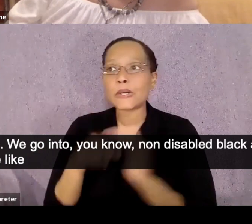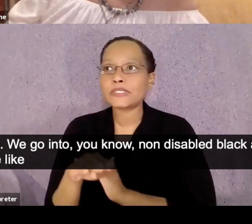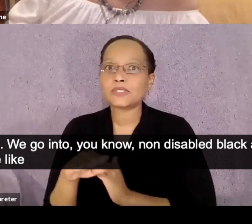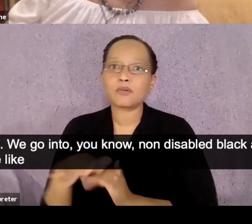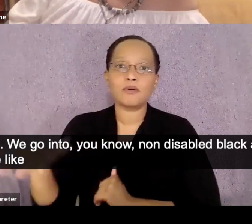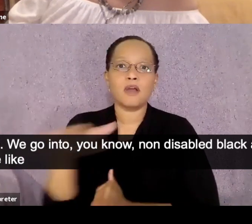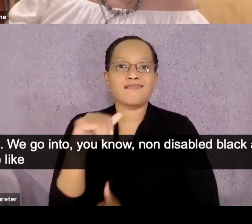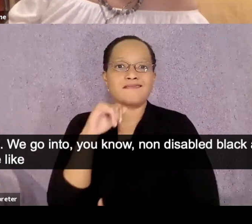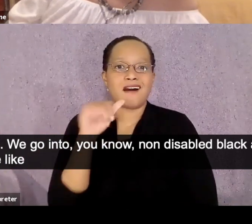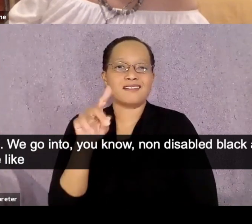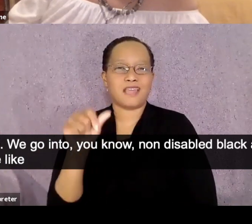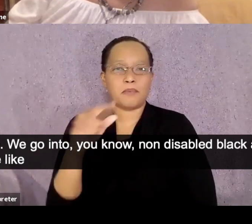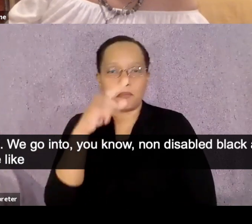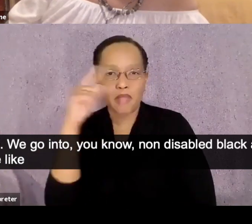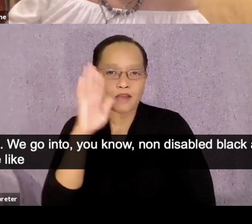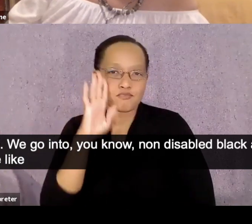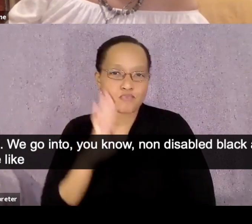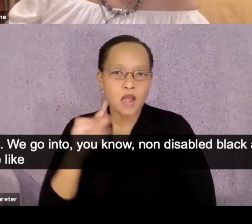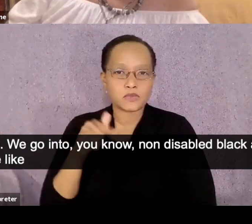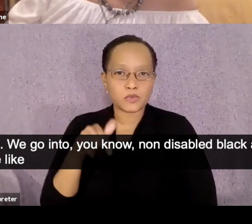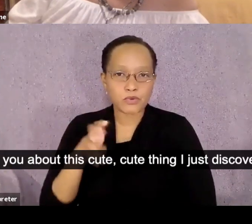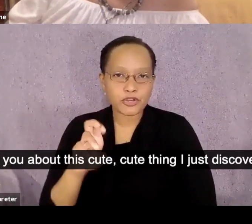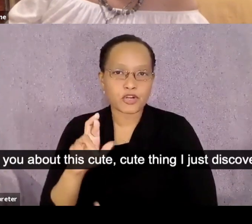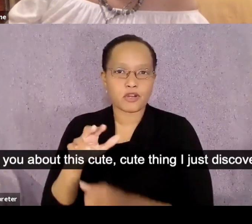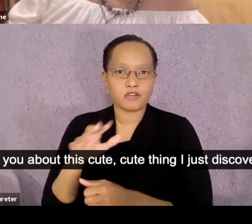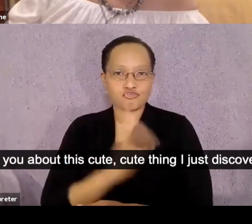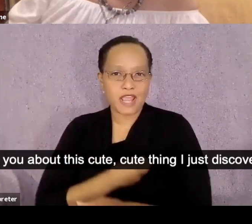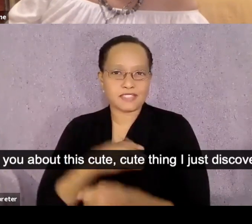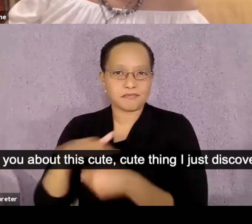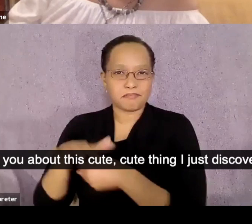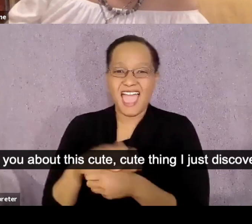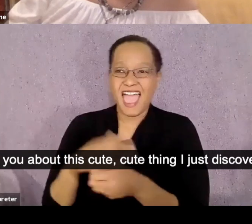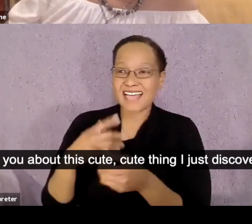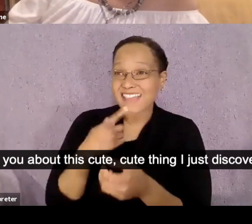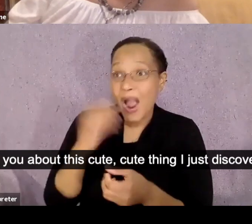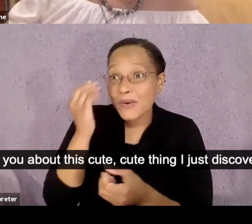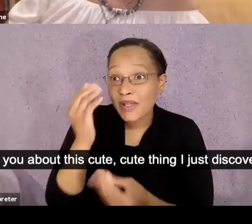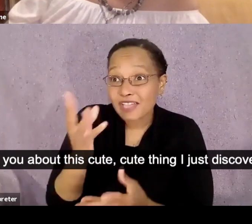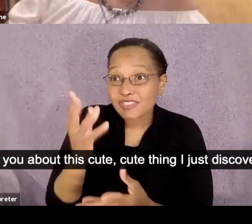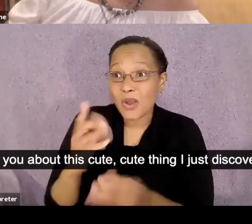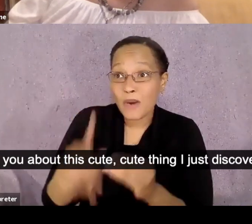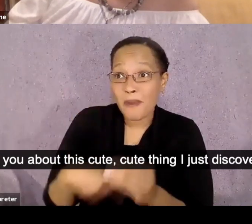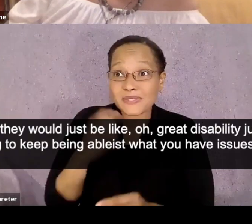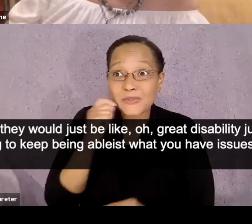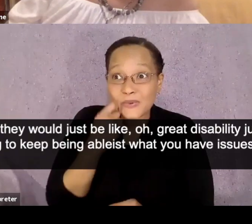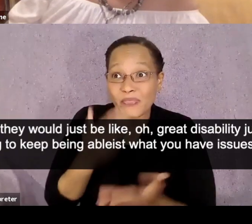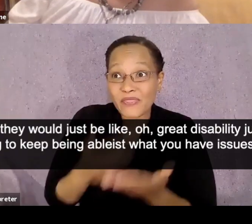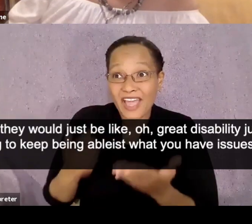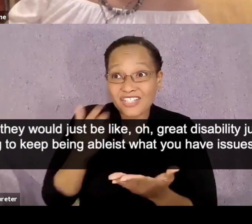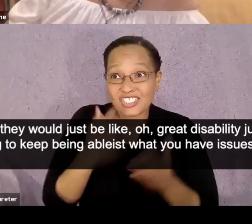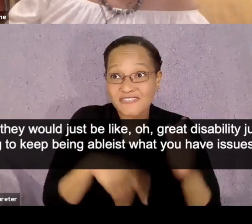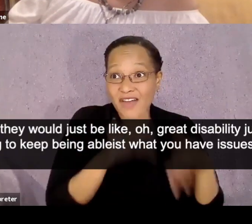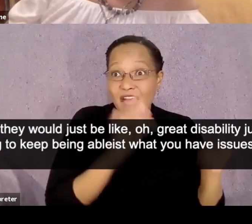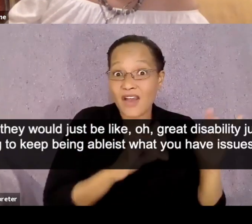Black and brown spaces, queer and trans Black and brown spaces, and be like, hey, I'm going to tell you about this cute thing I just discovered. And I would just hope